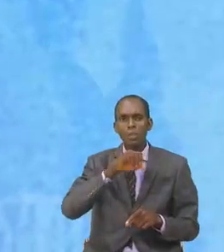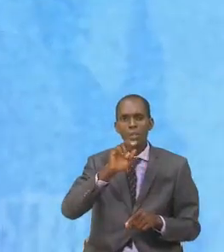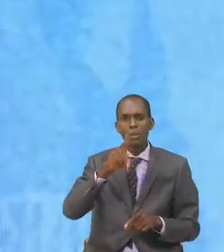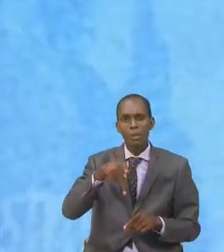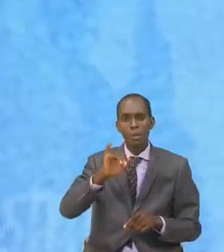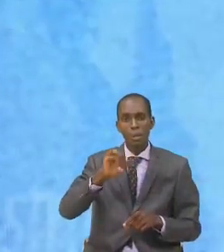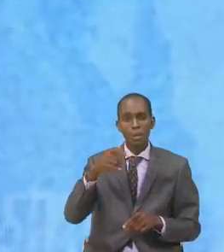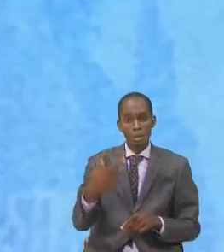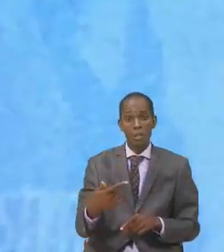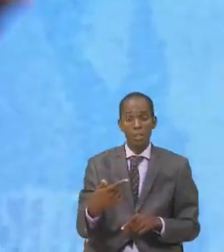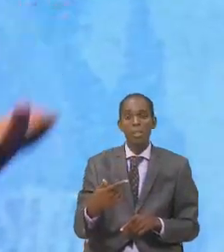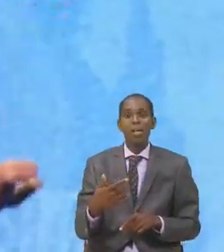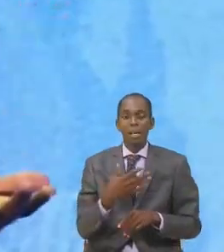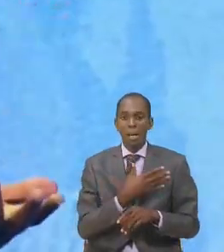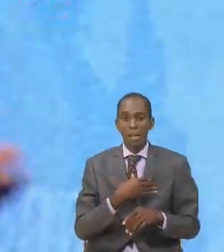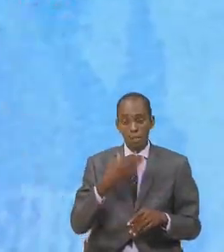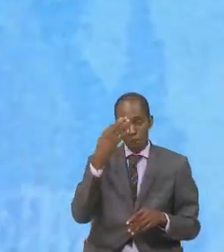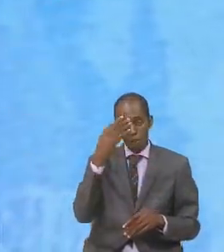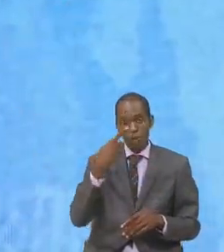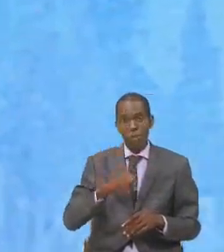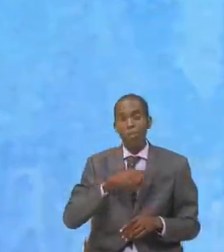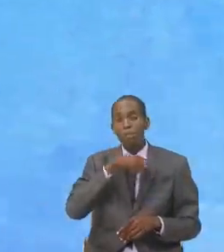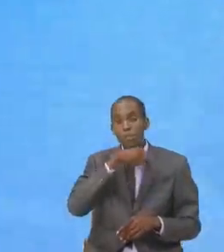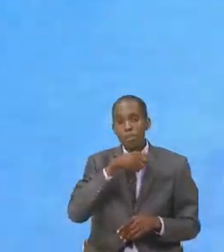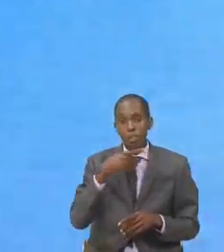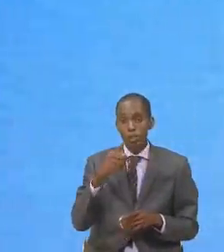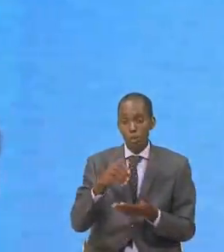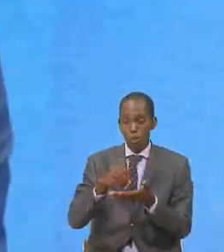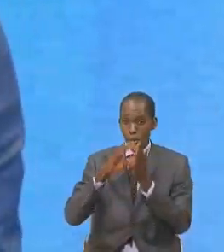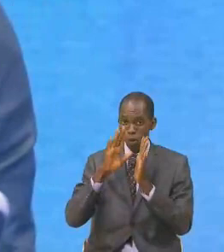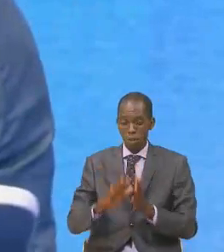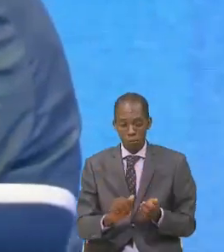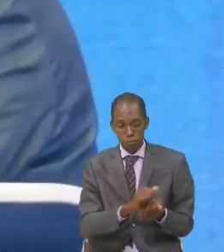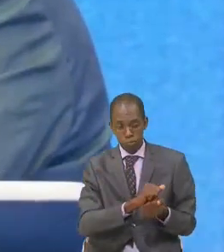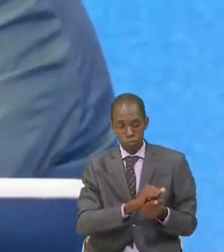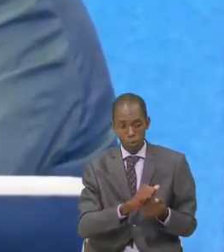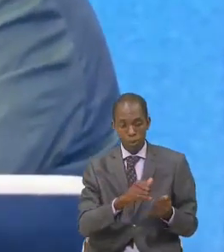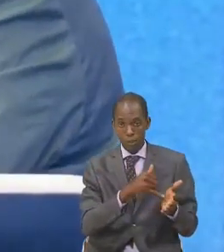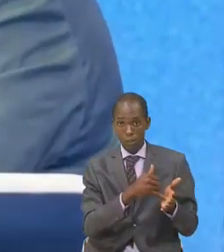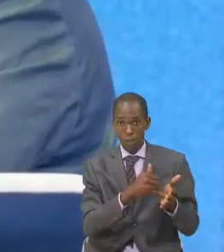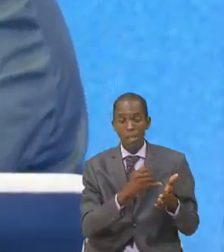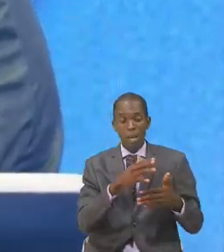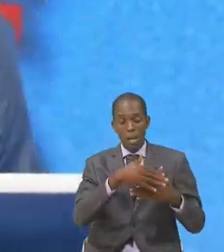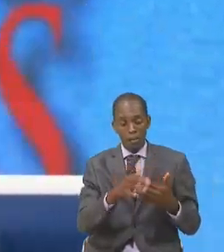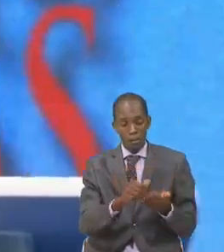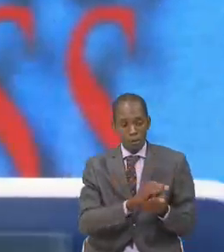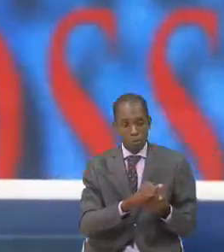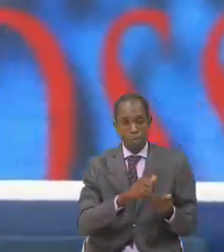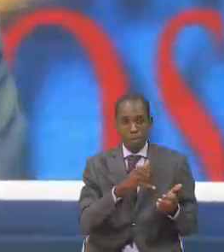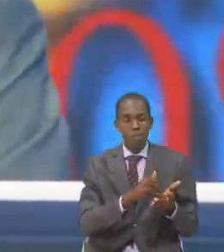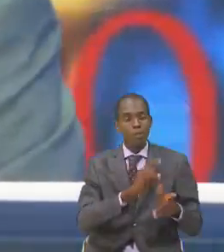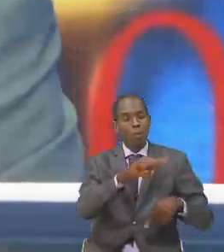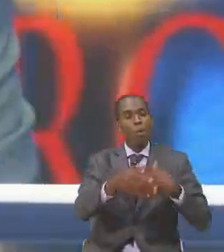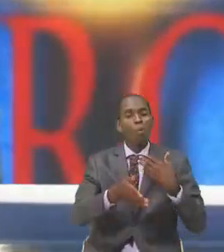are like the pig that the owner may wash, and immediately after the washing